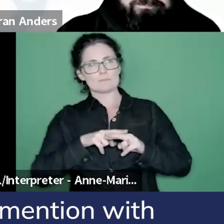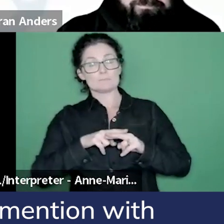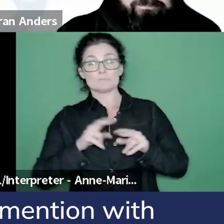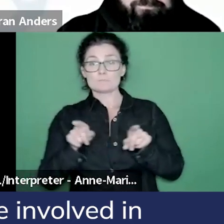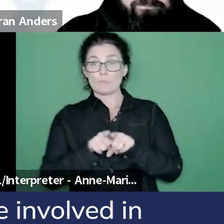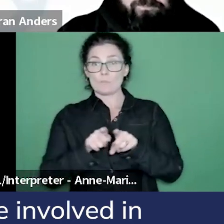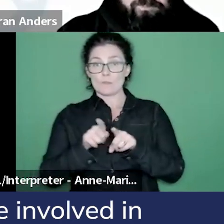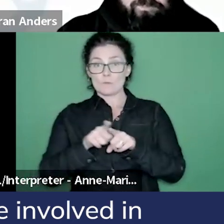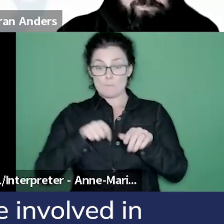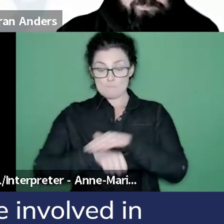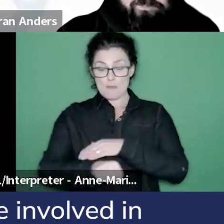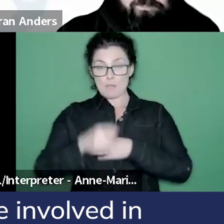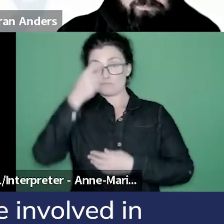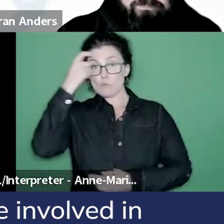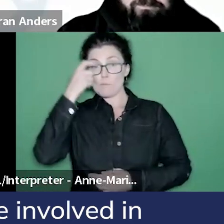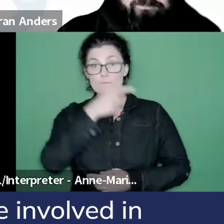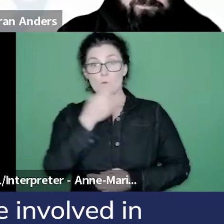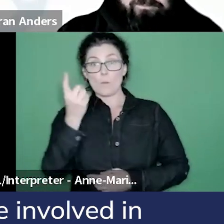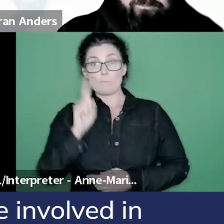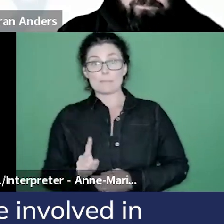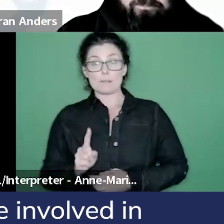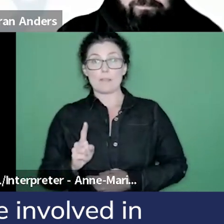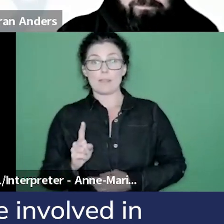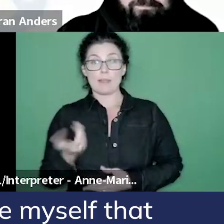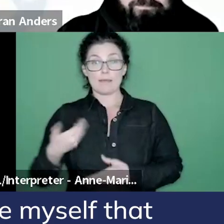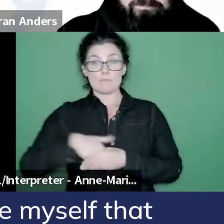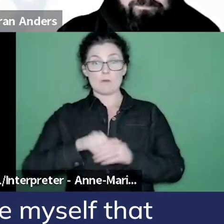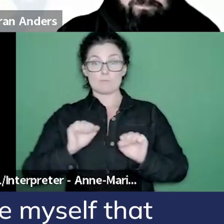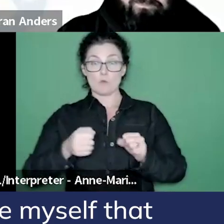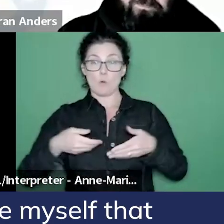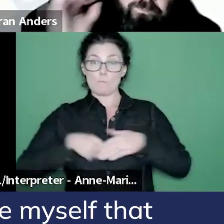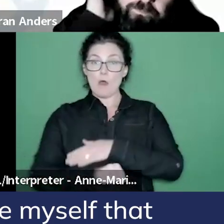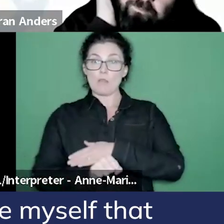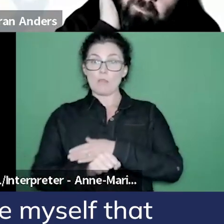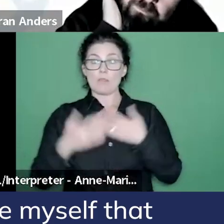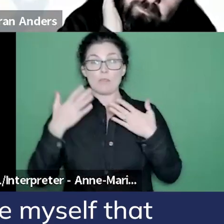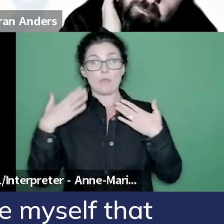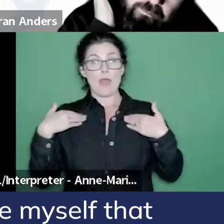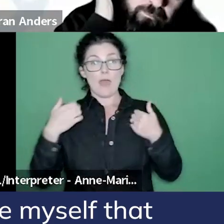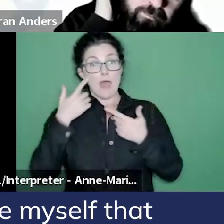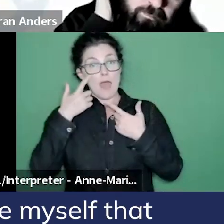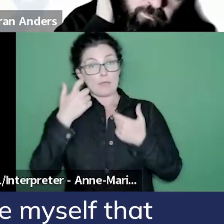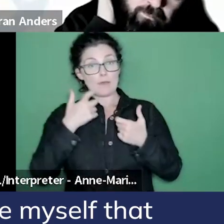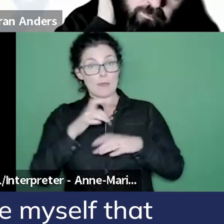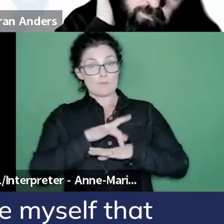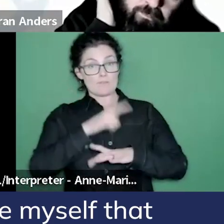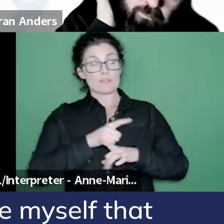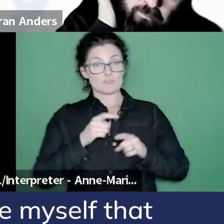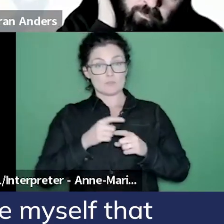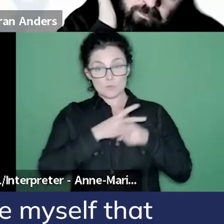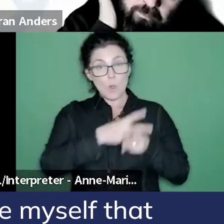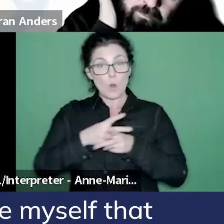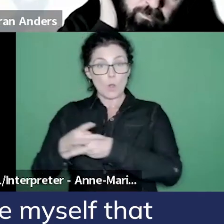regards to birth trauma is the impact it has on the people that are involved in your birth. So healthcare professionals like myself that look after